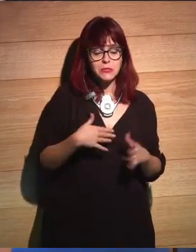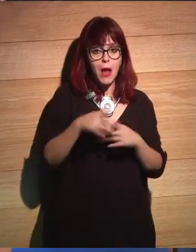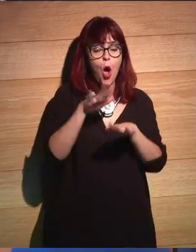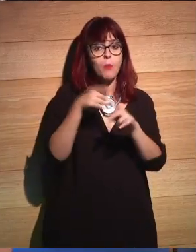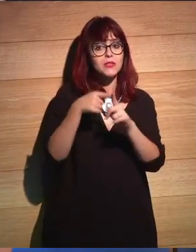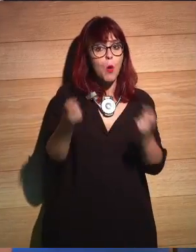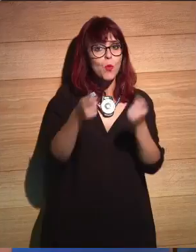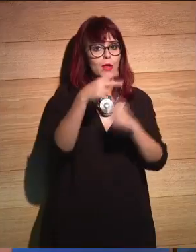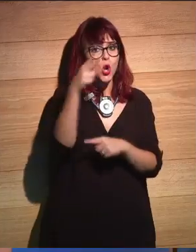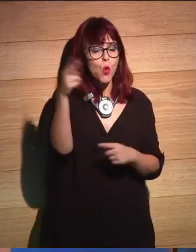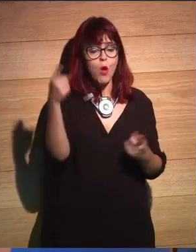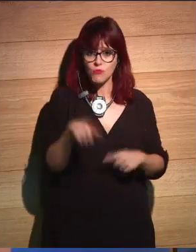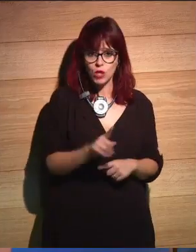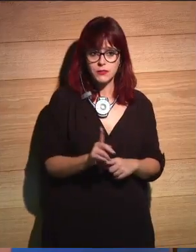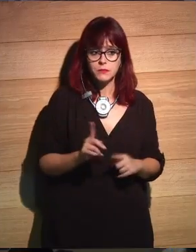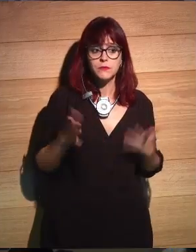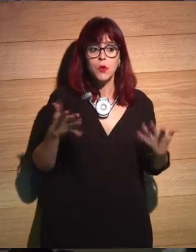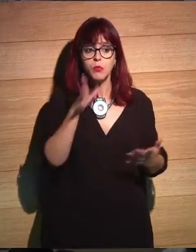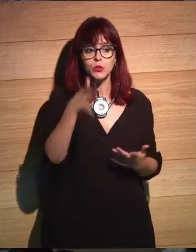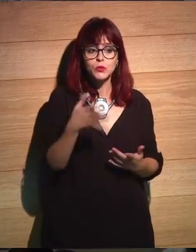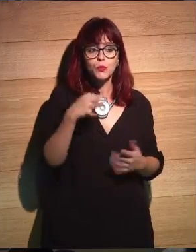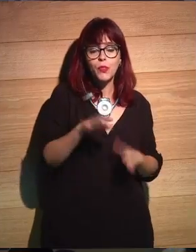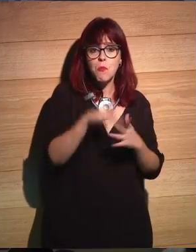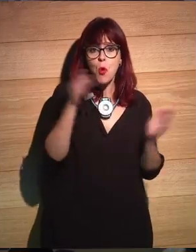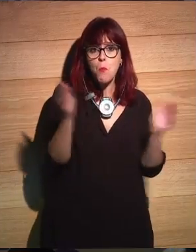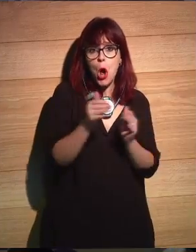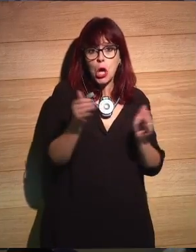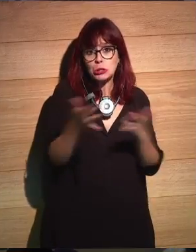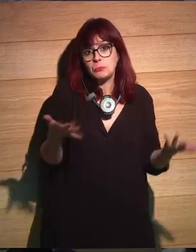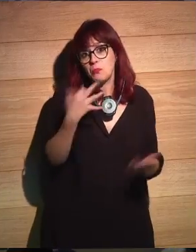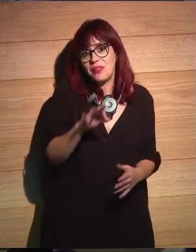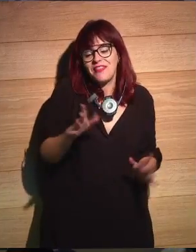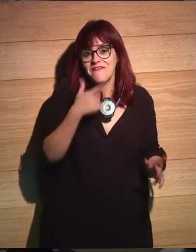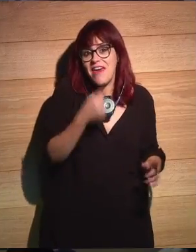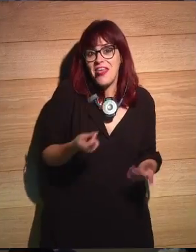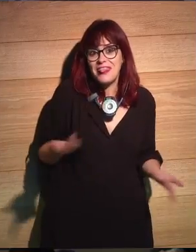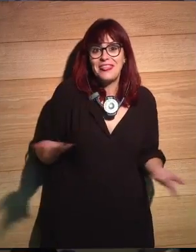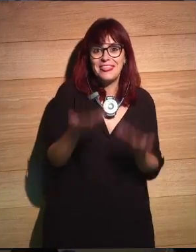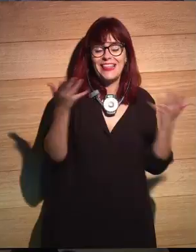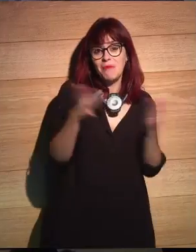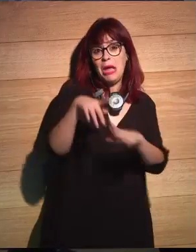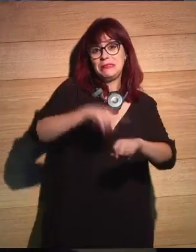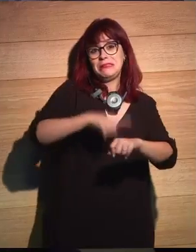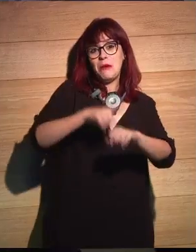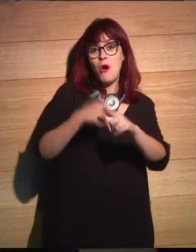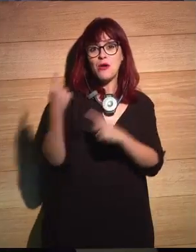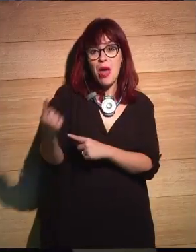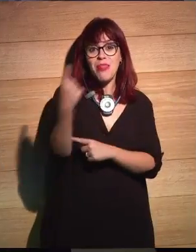Norway. Maybe it's because we're so few that they have time. Every Monday,